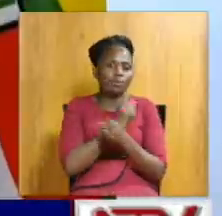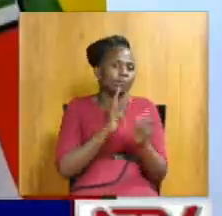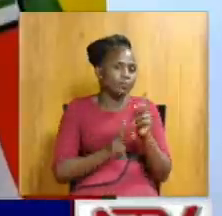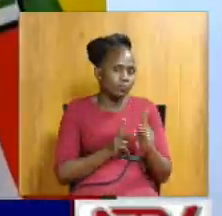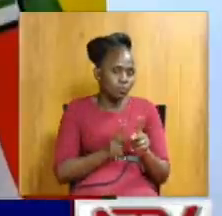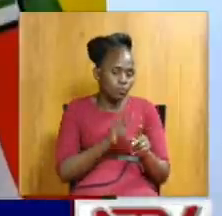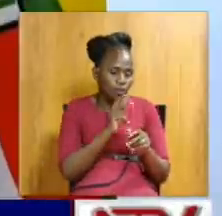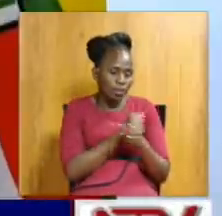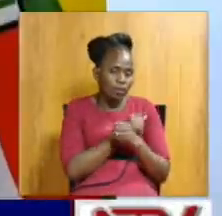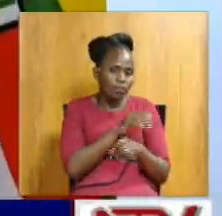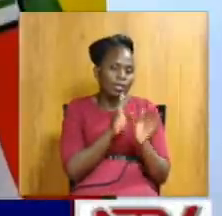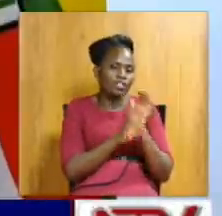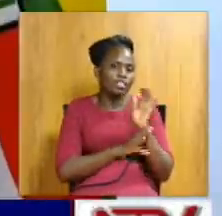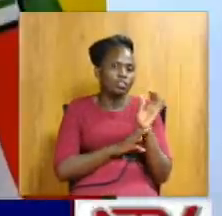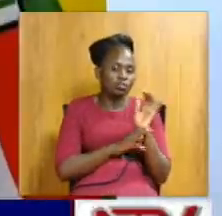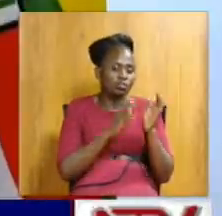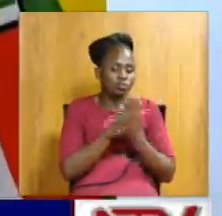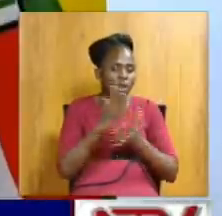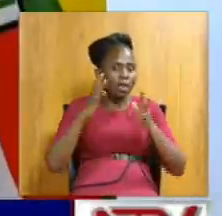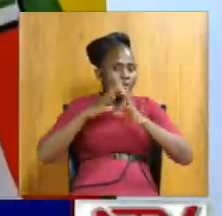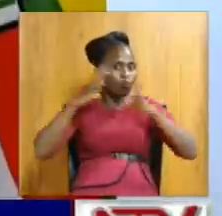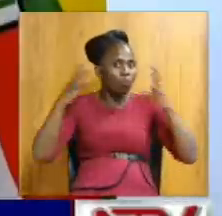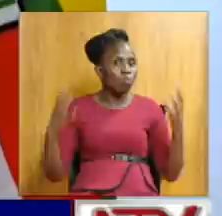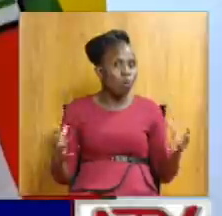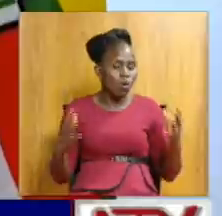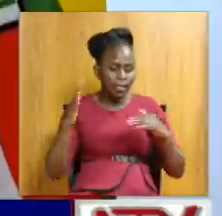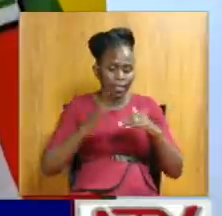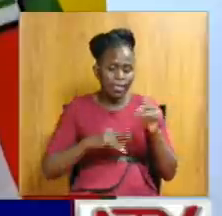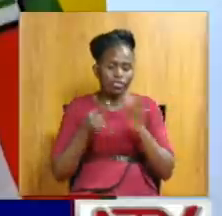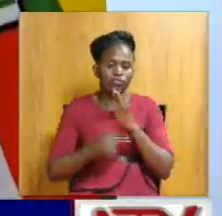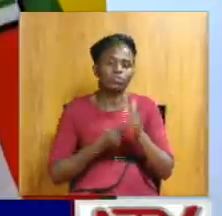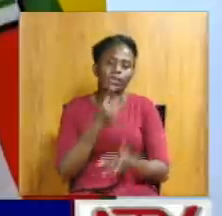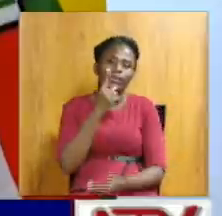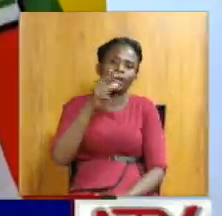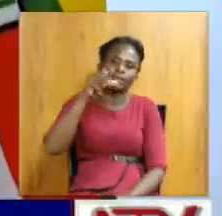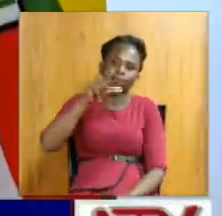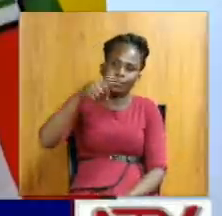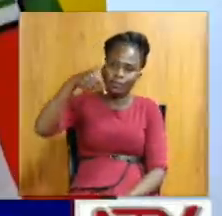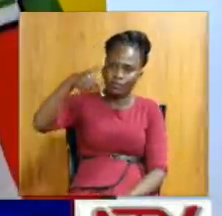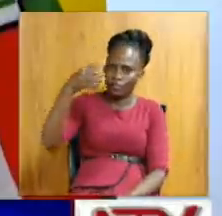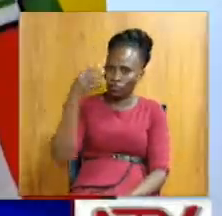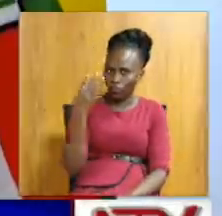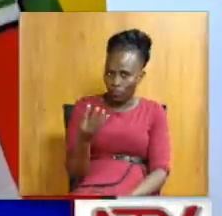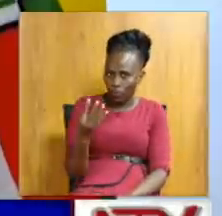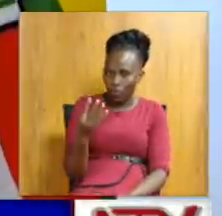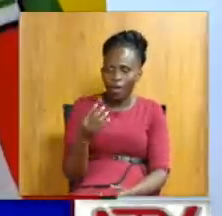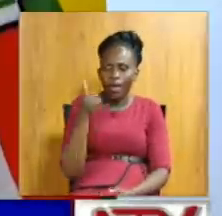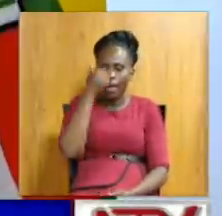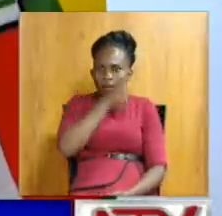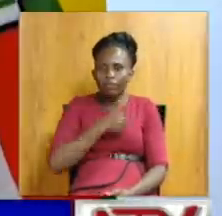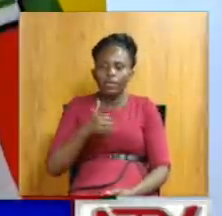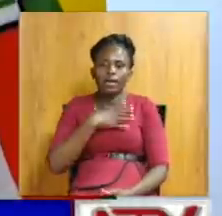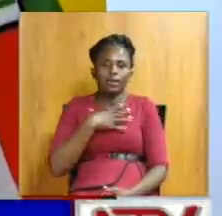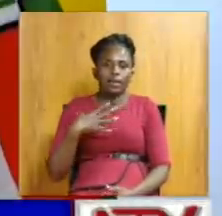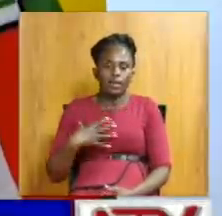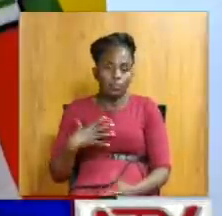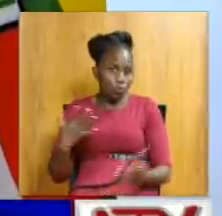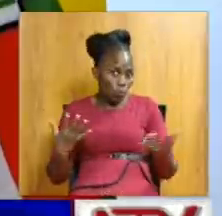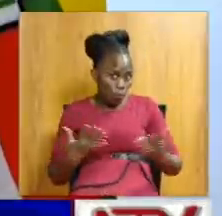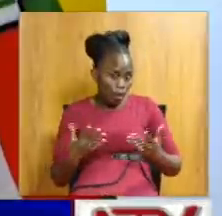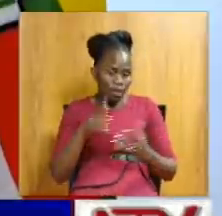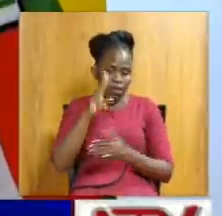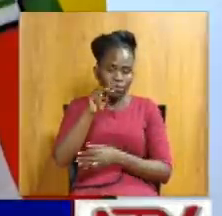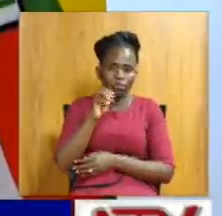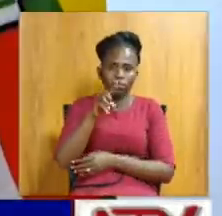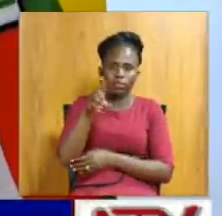capacity, much more than the situation in 1974, when the African armies of Mozambique, Angola,